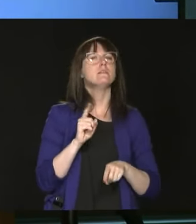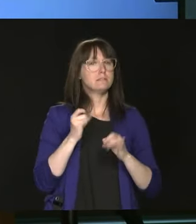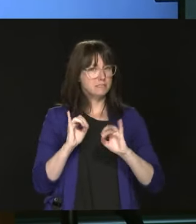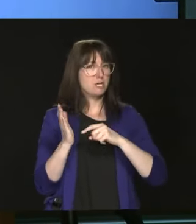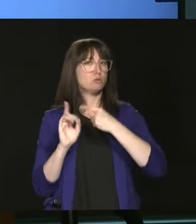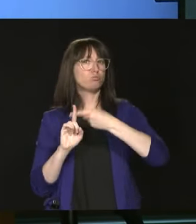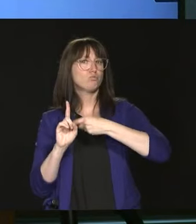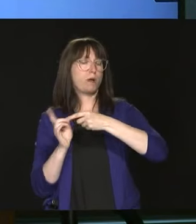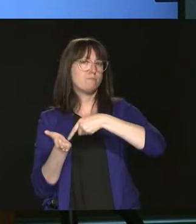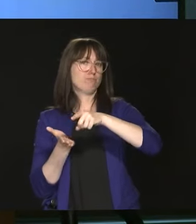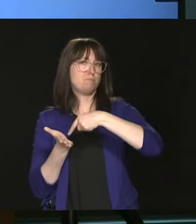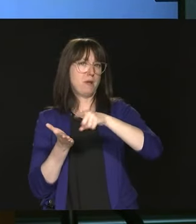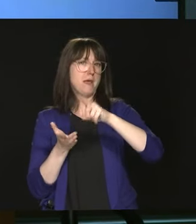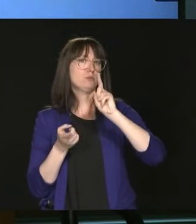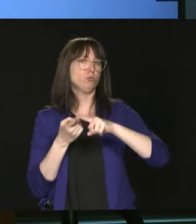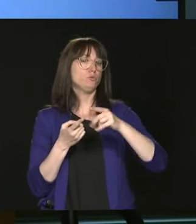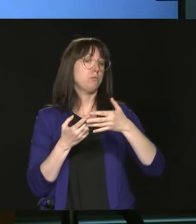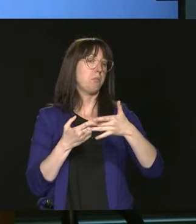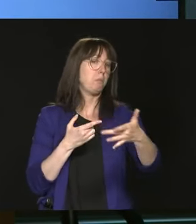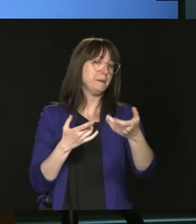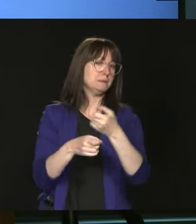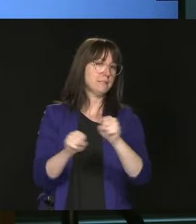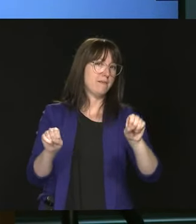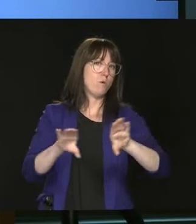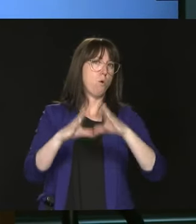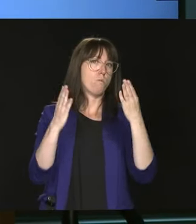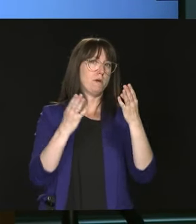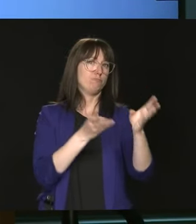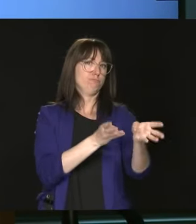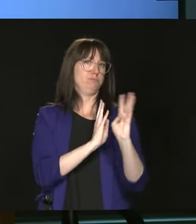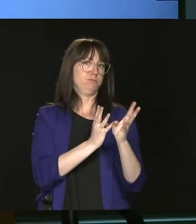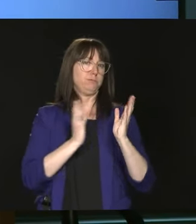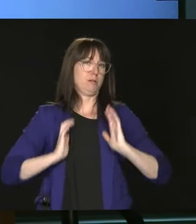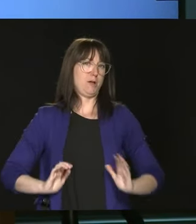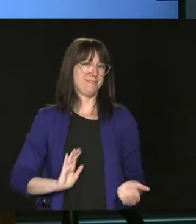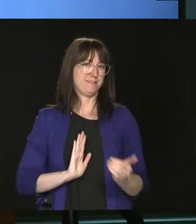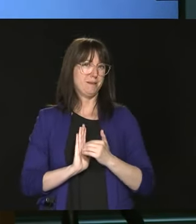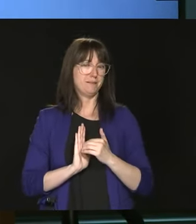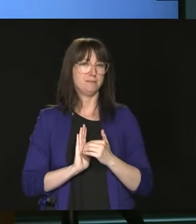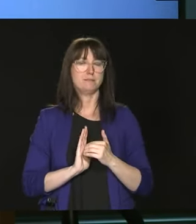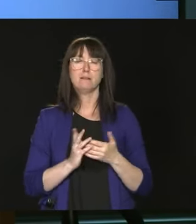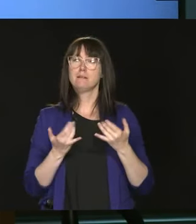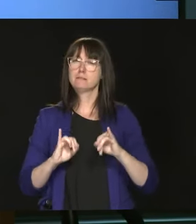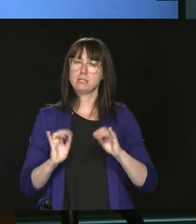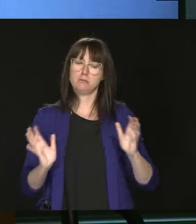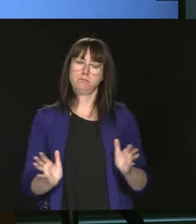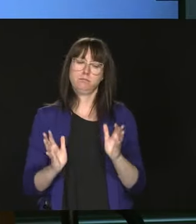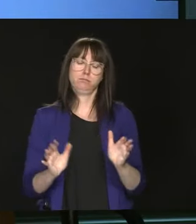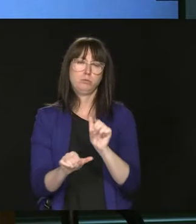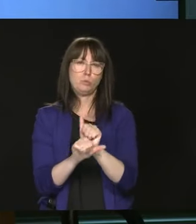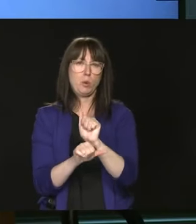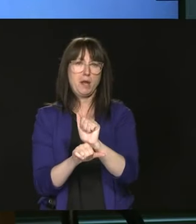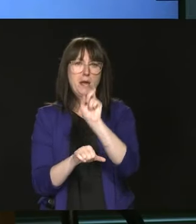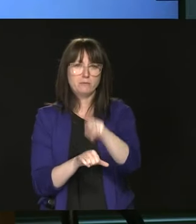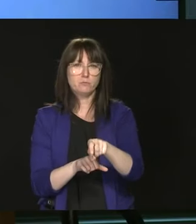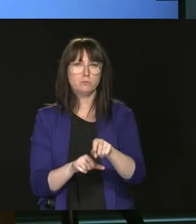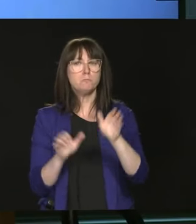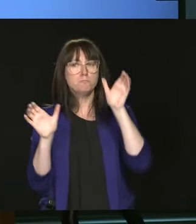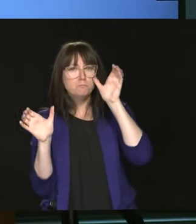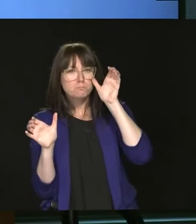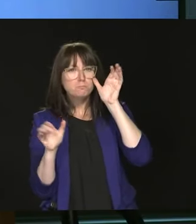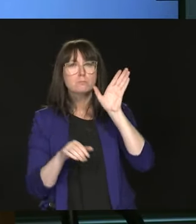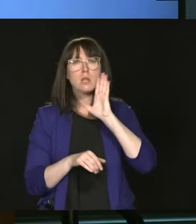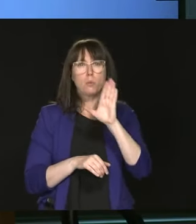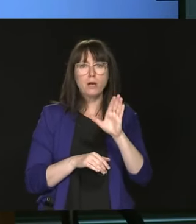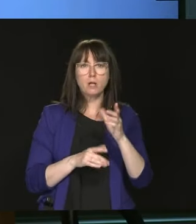her doors again. Our work is far from over, and we're going to keep listening, we're going to keep acting, and